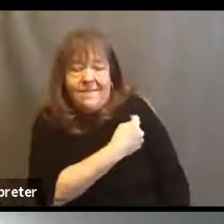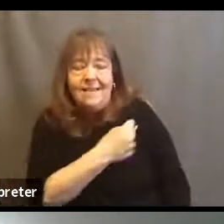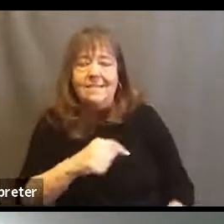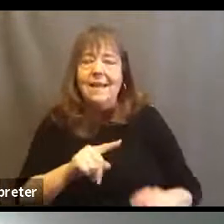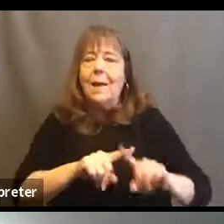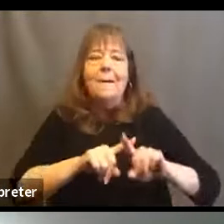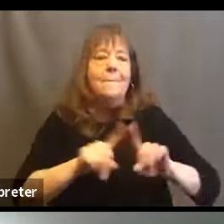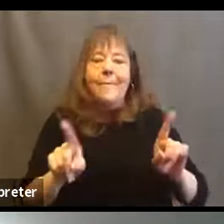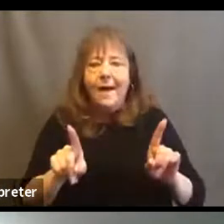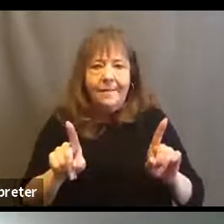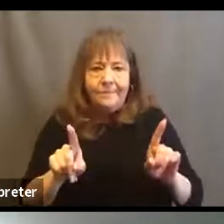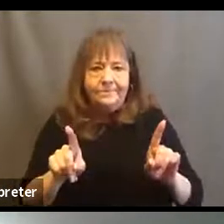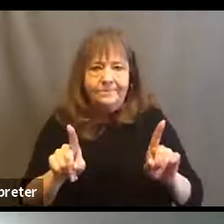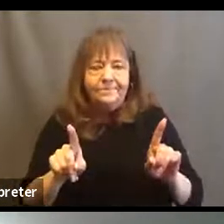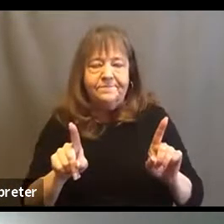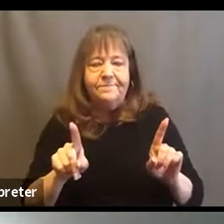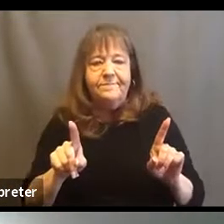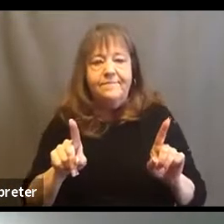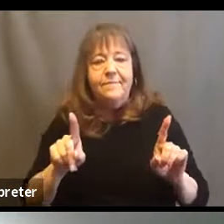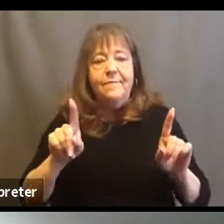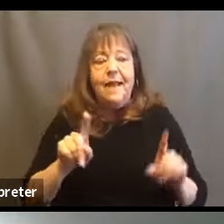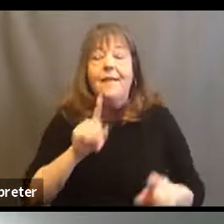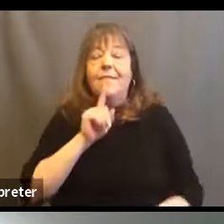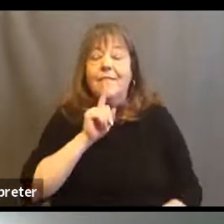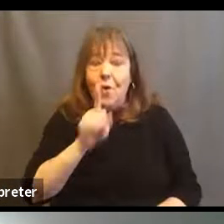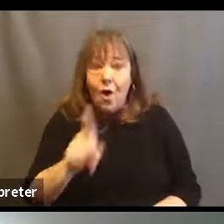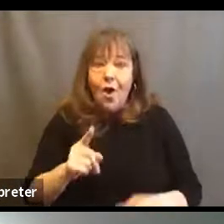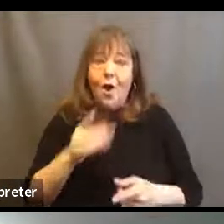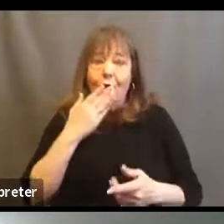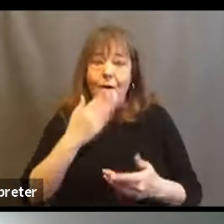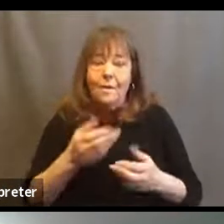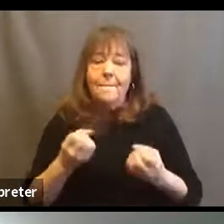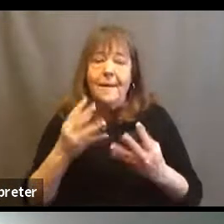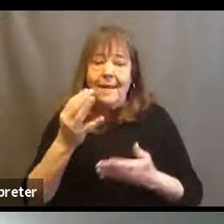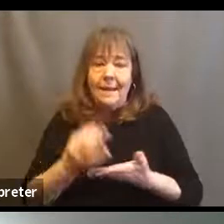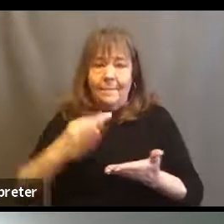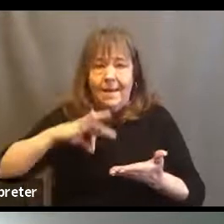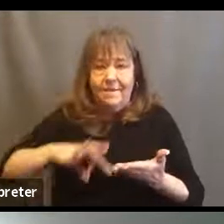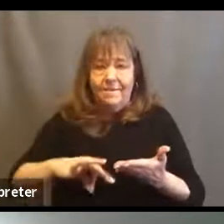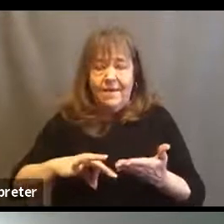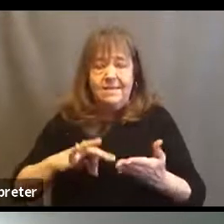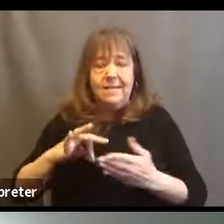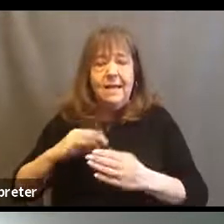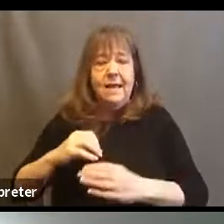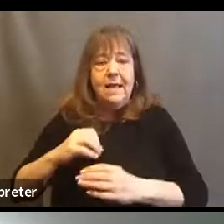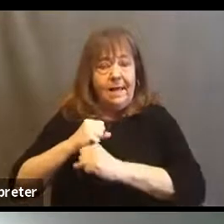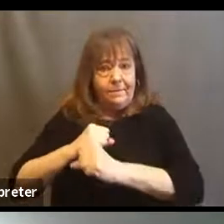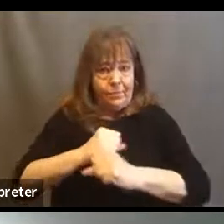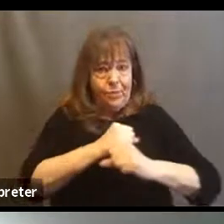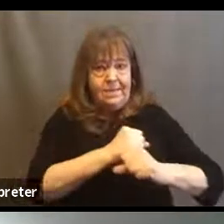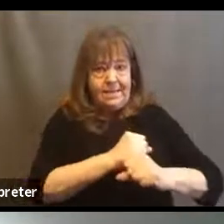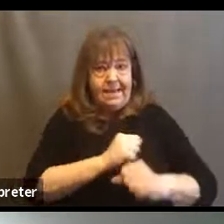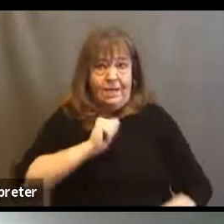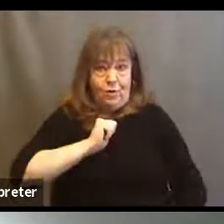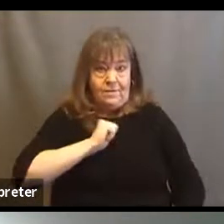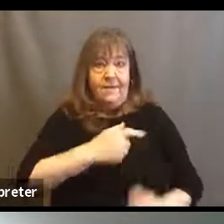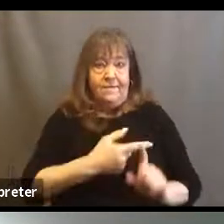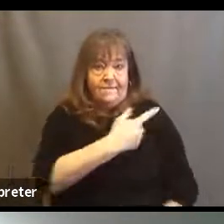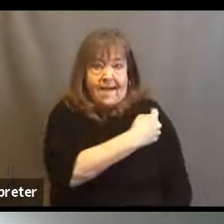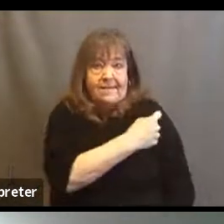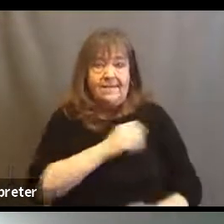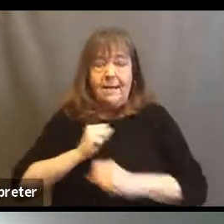of vaccination clearly are not just to protect you, but obviously to protect others. Similar to why we're